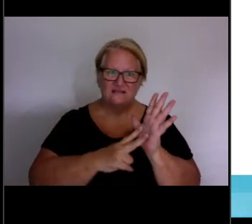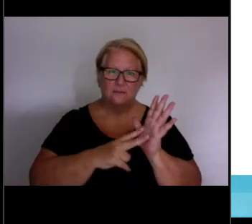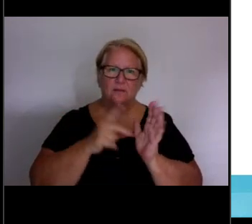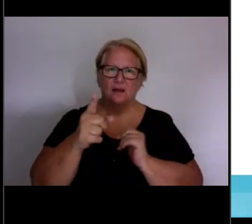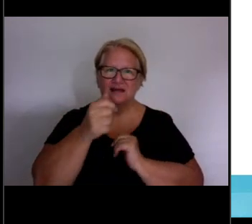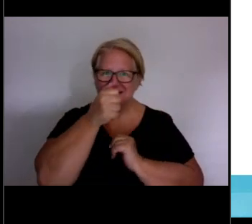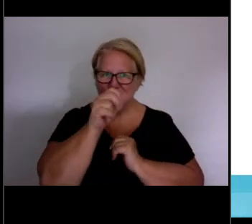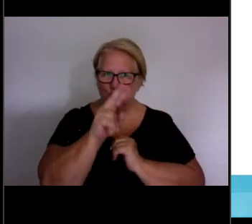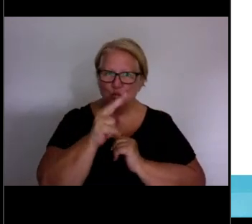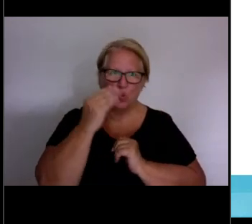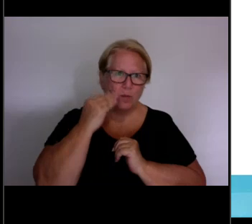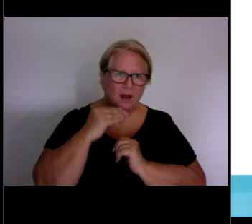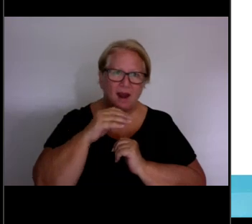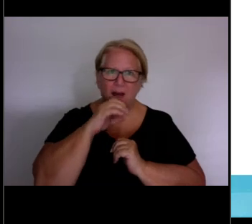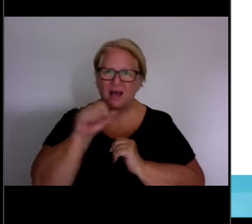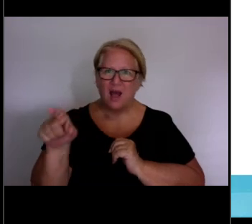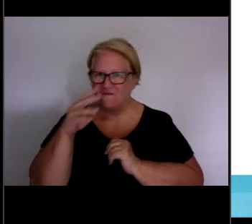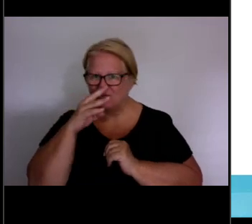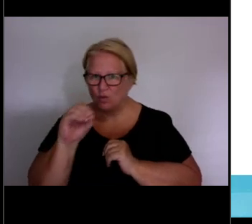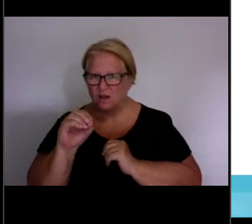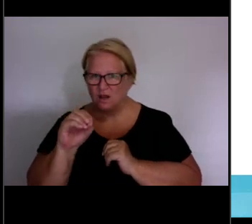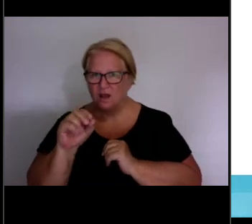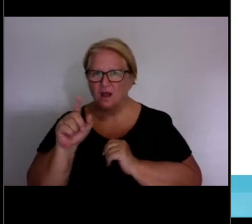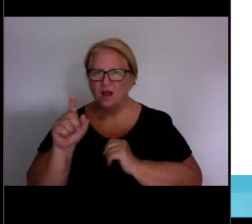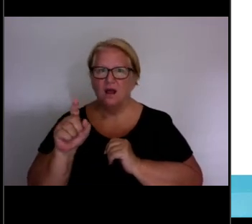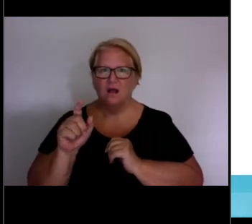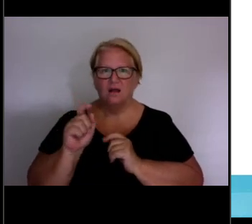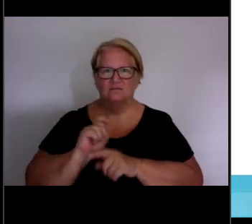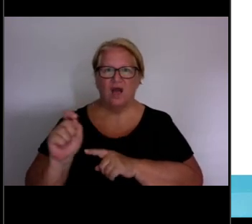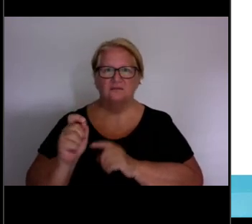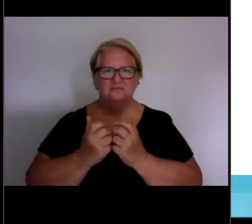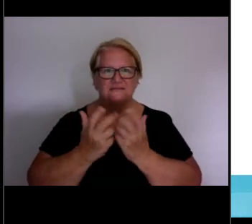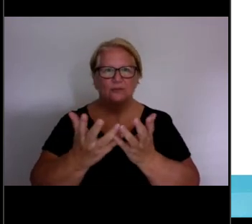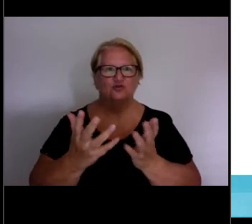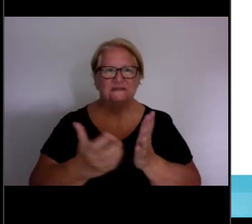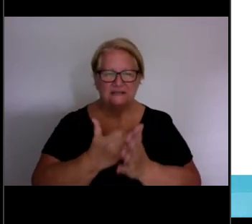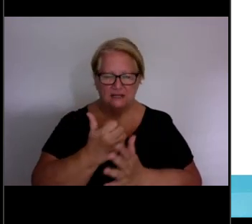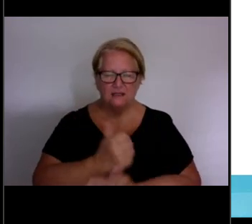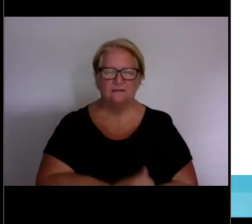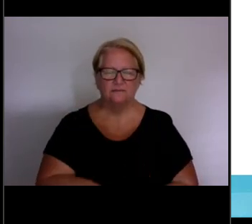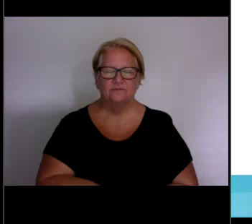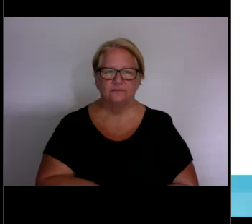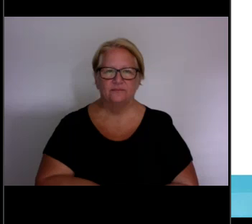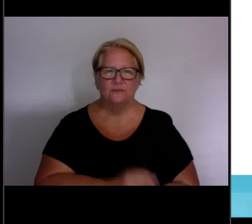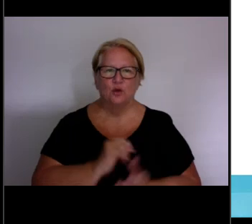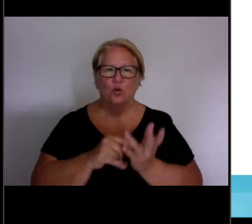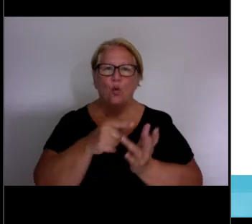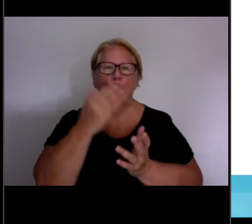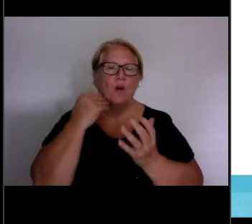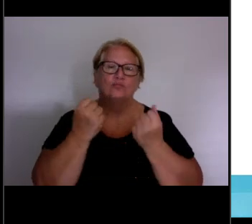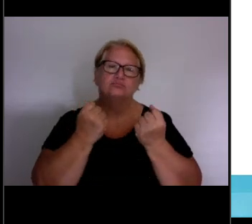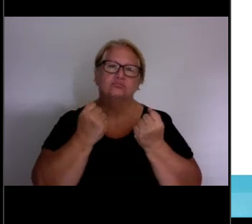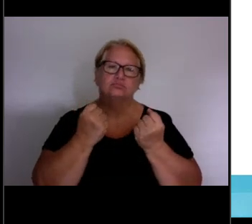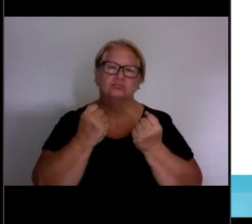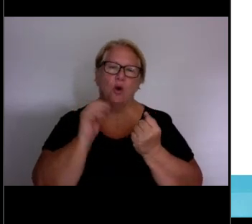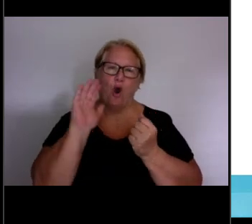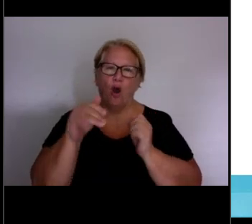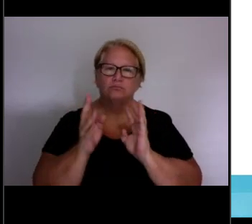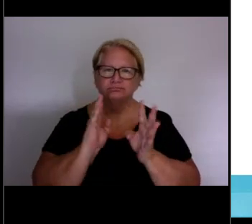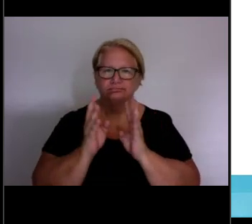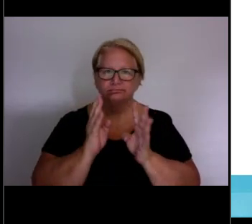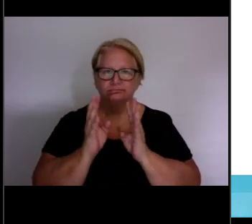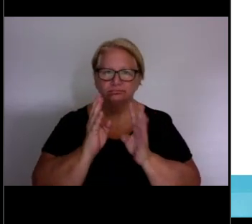40-year-old man, and he was charged with willful damage and stealing. So, in a nutshell, she was driving home along a busy road in the late